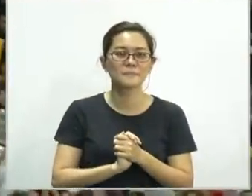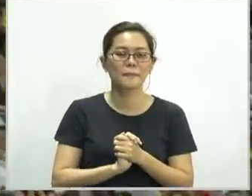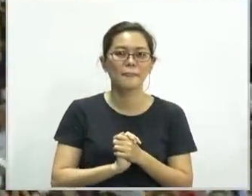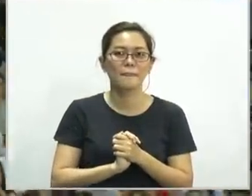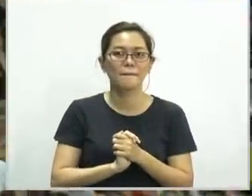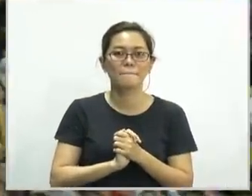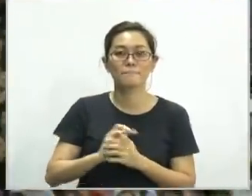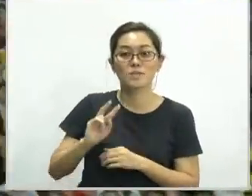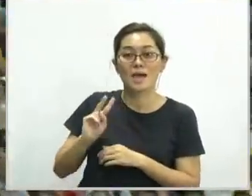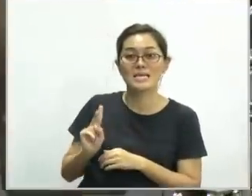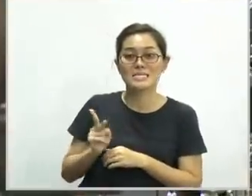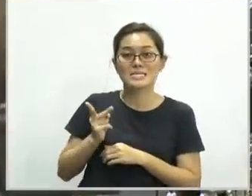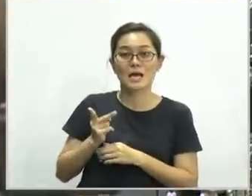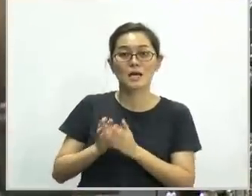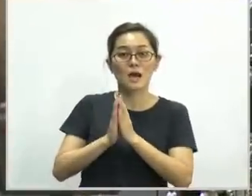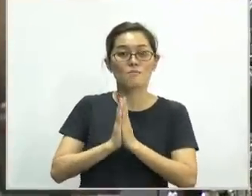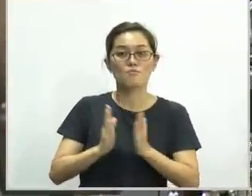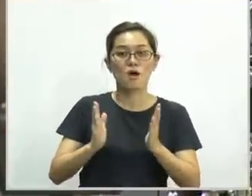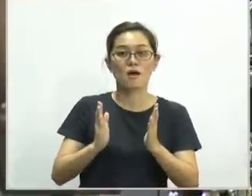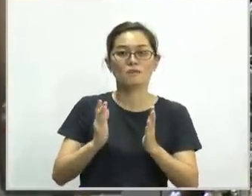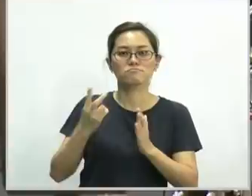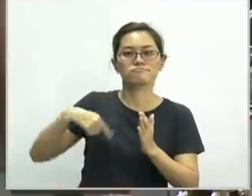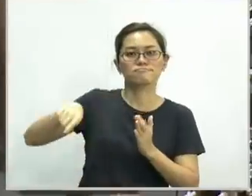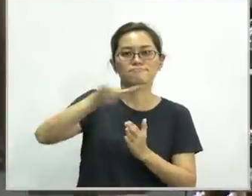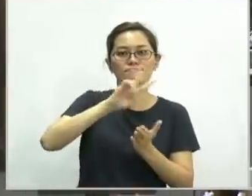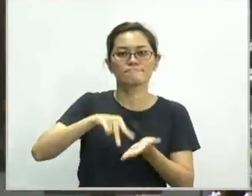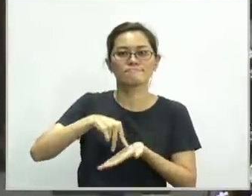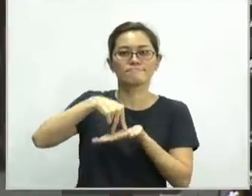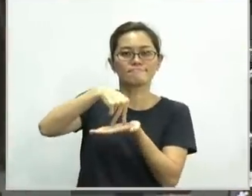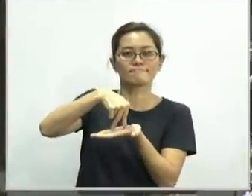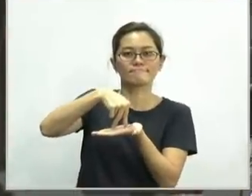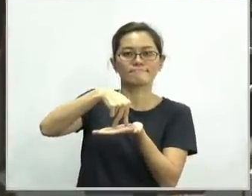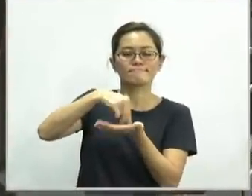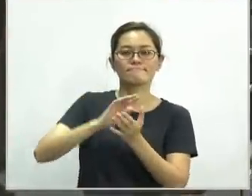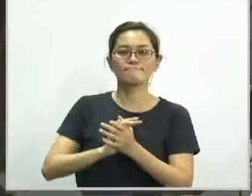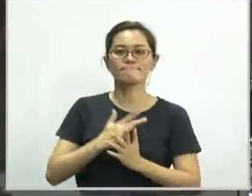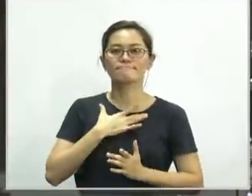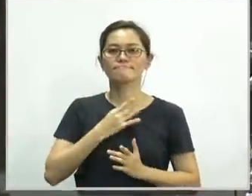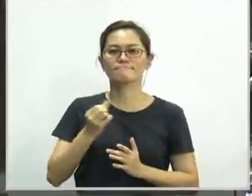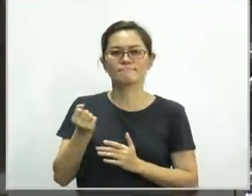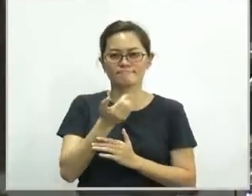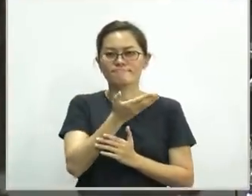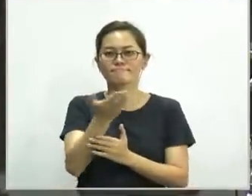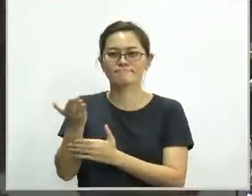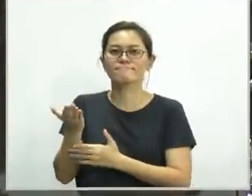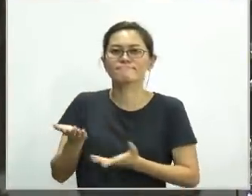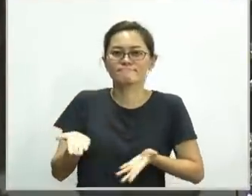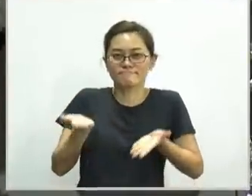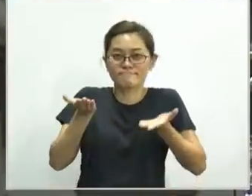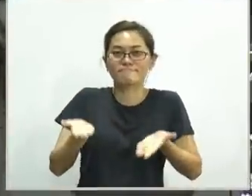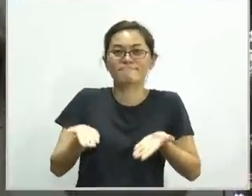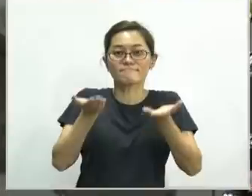The second prayer requires that we stand up. And so I would like you to just take a few moments. Come on, let's stand up all across the